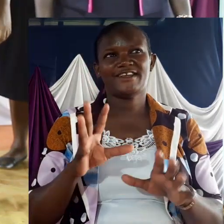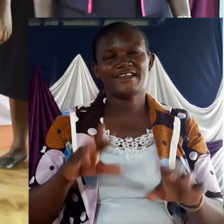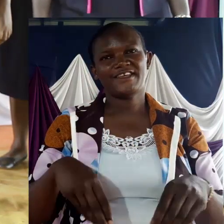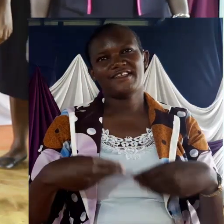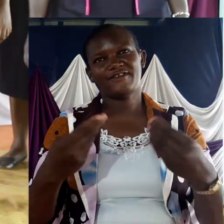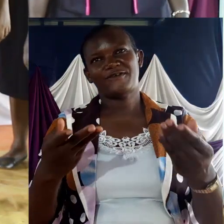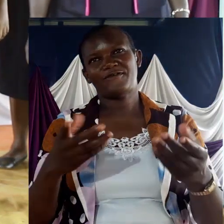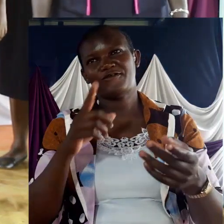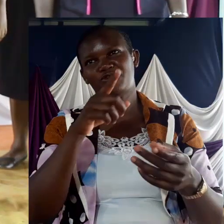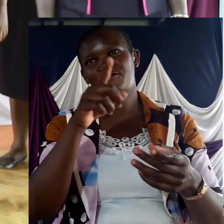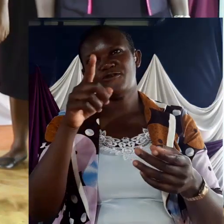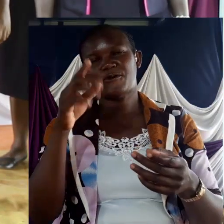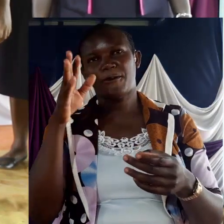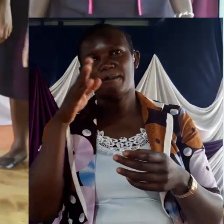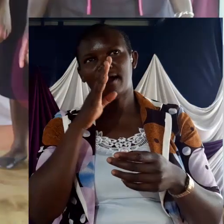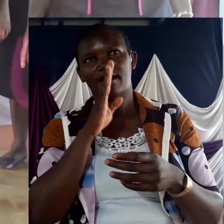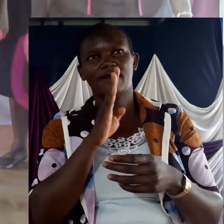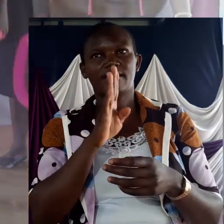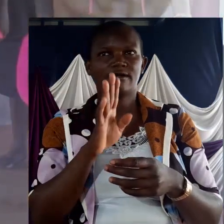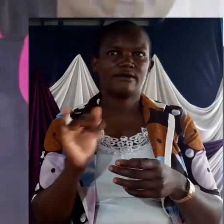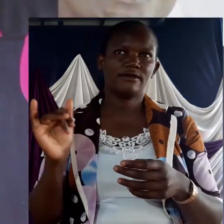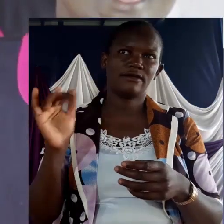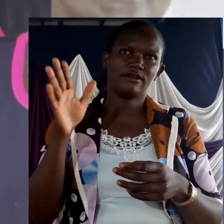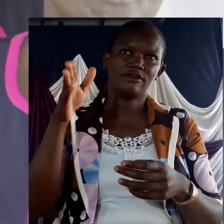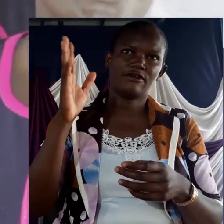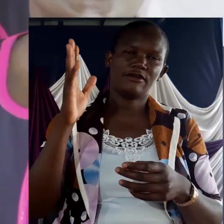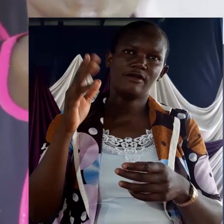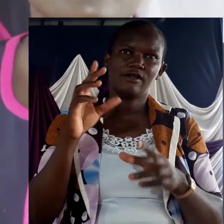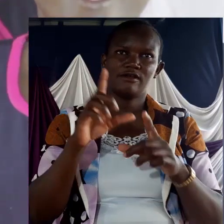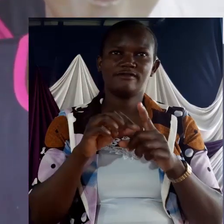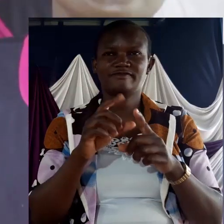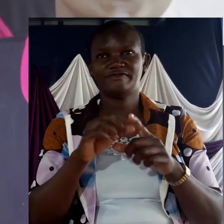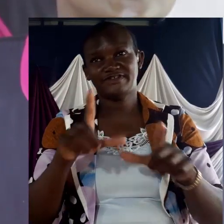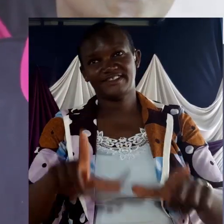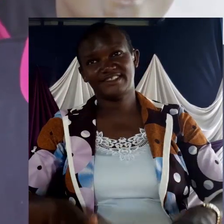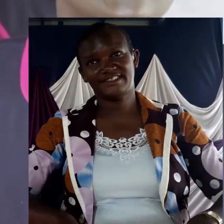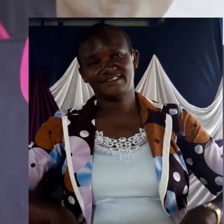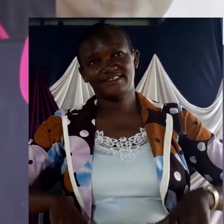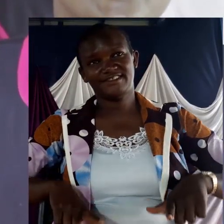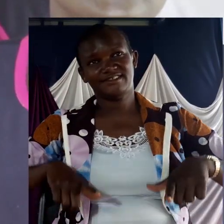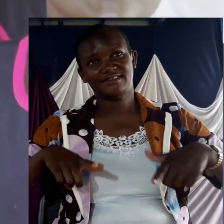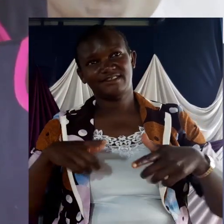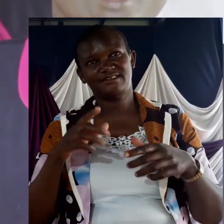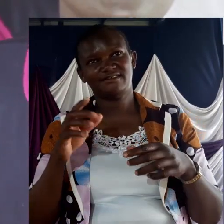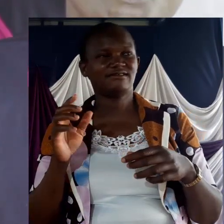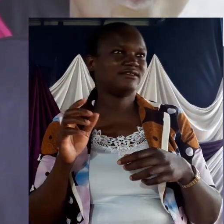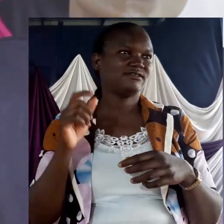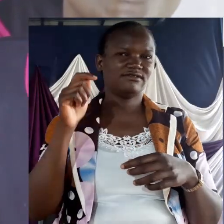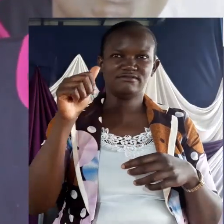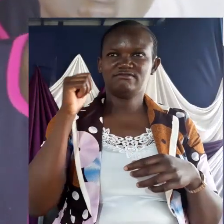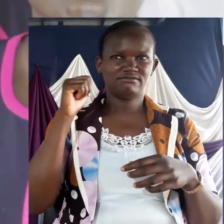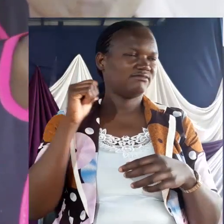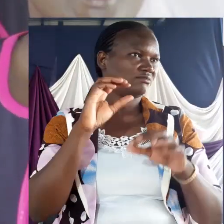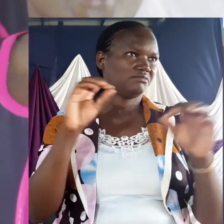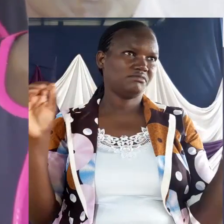Tupendezeni, endezeni kote. Neno hili, neno lenye uzima. Sikata neno la